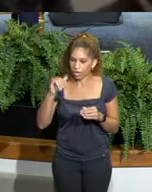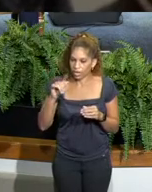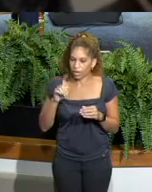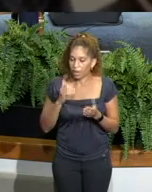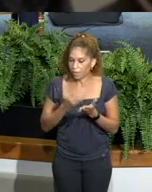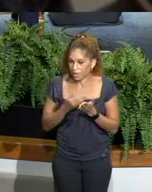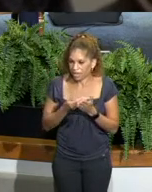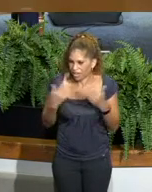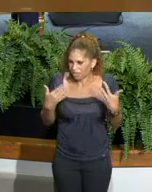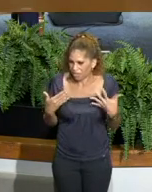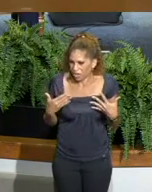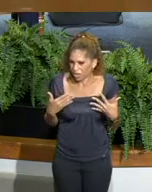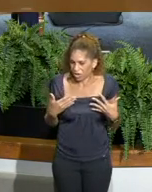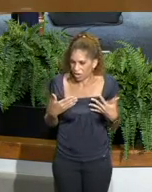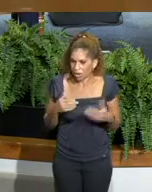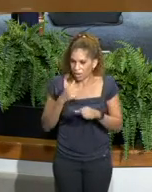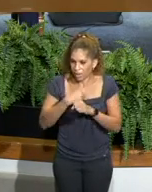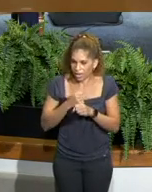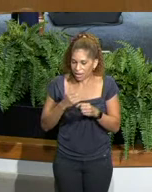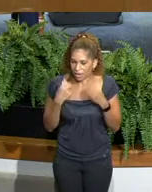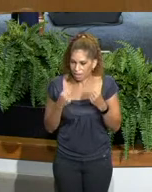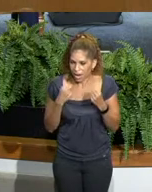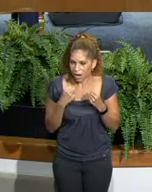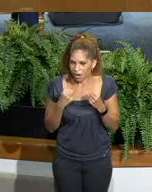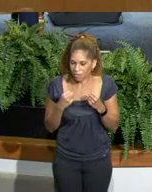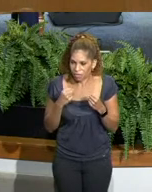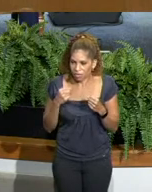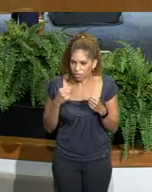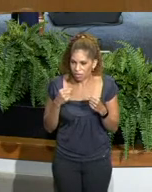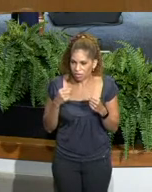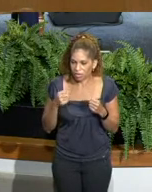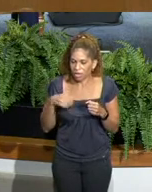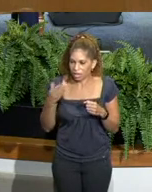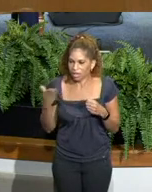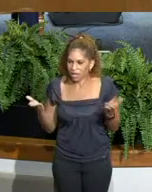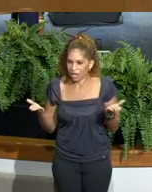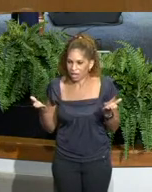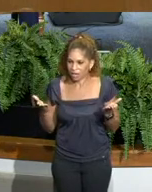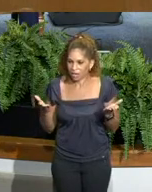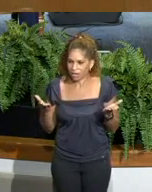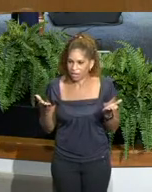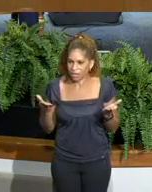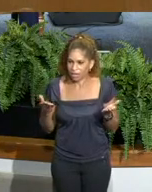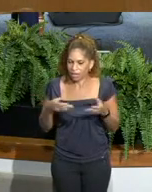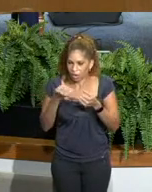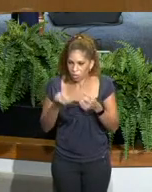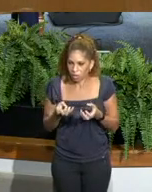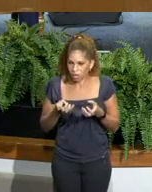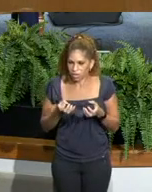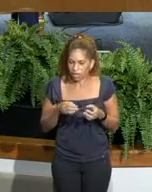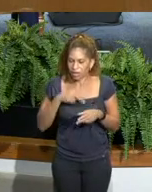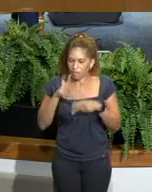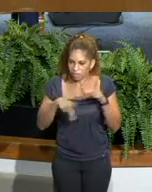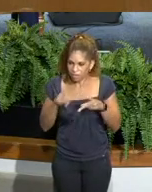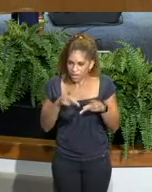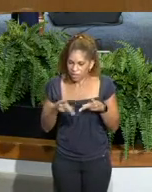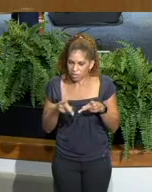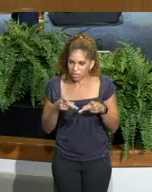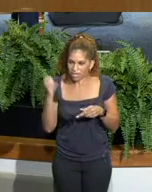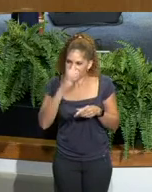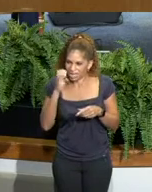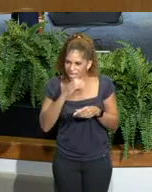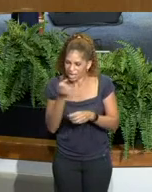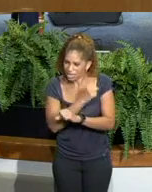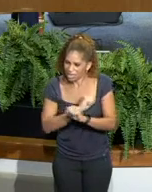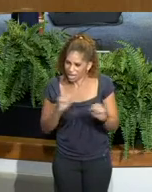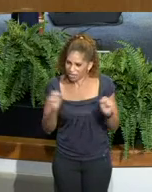often conjure a powerful magic which compels this nation to seek safety in hating the other and